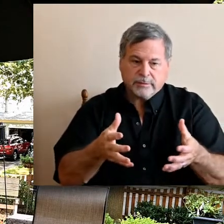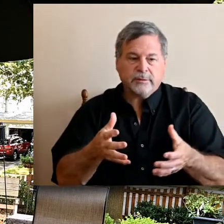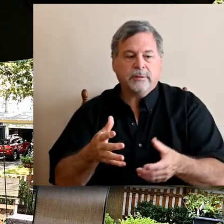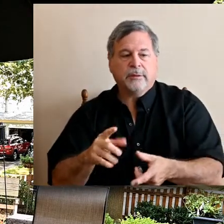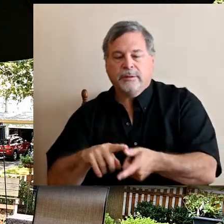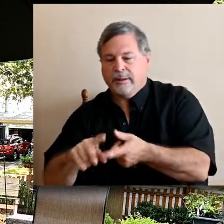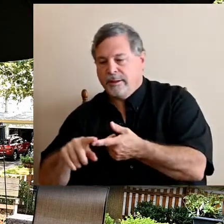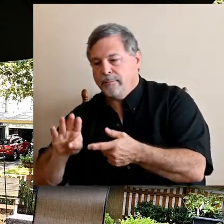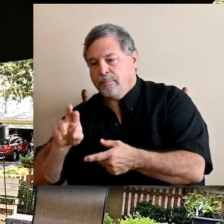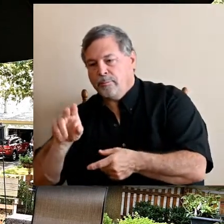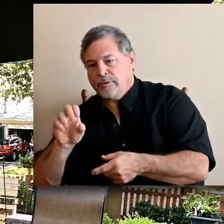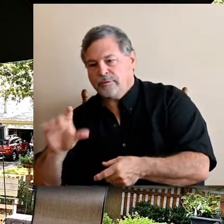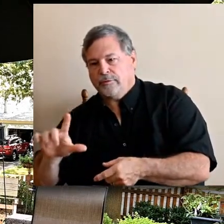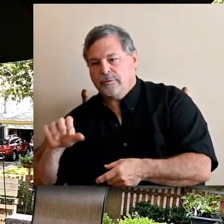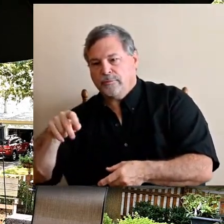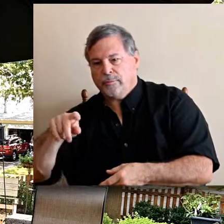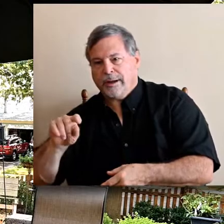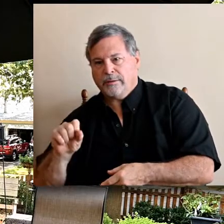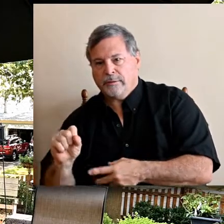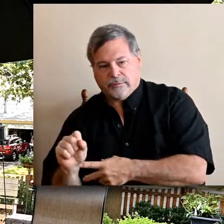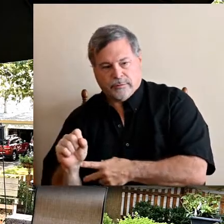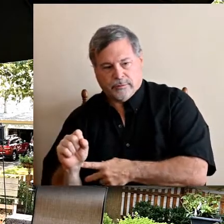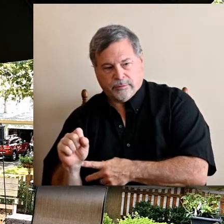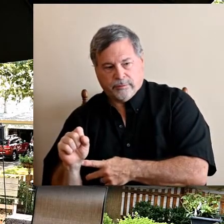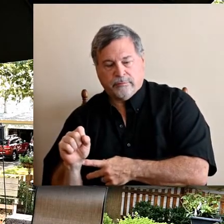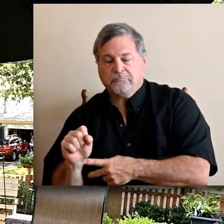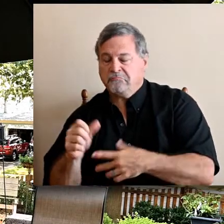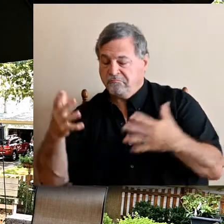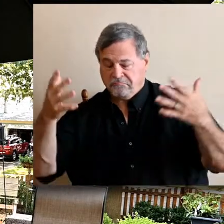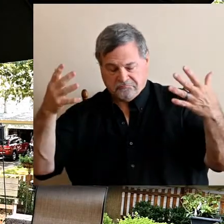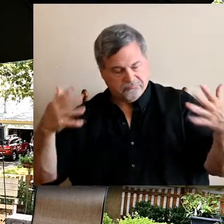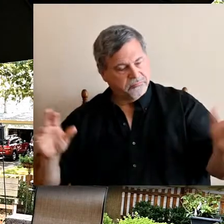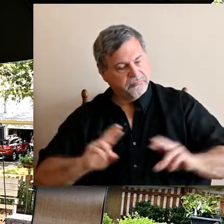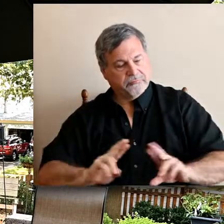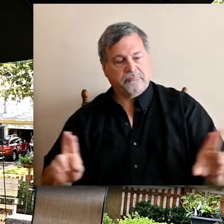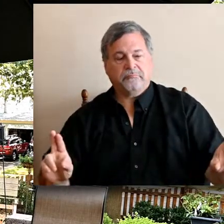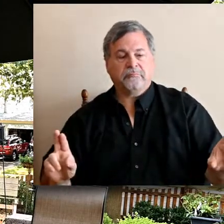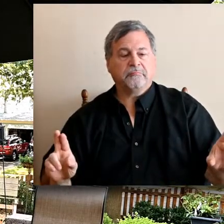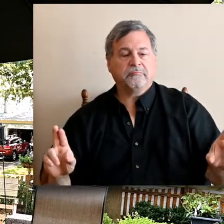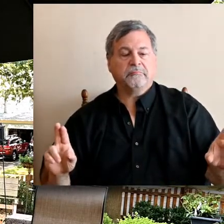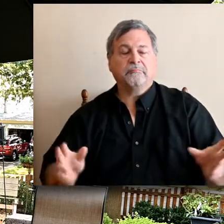A few little pieces of Brussels sprout, and there you have it.